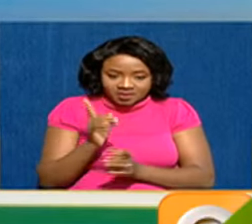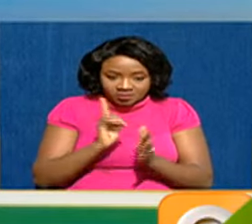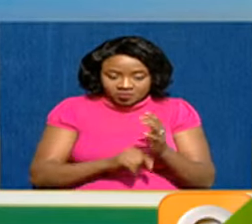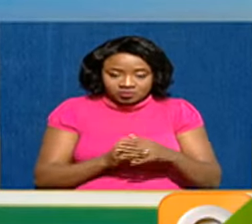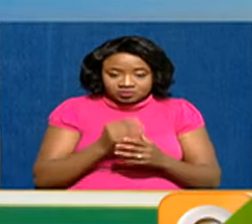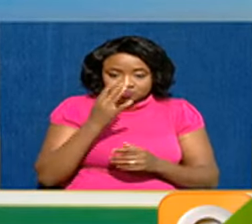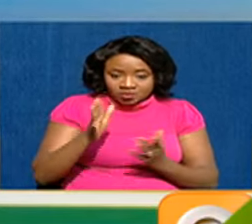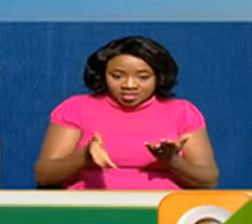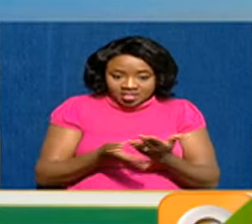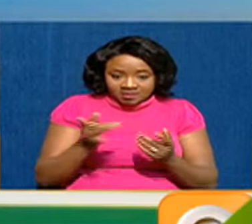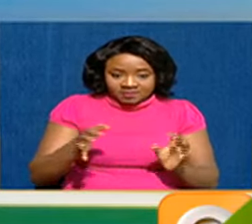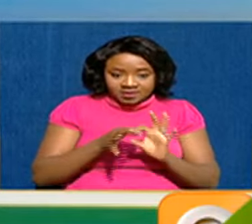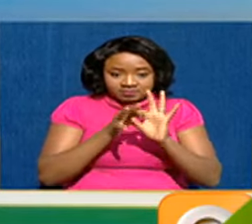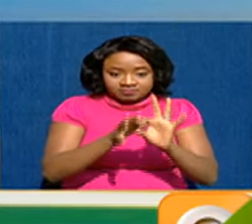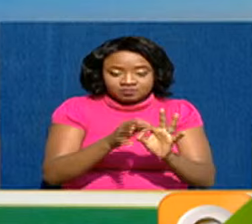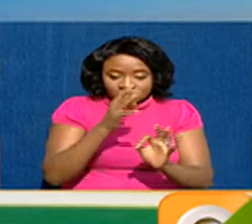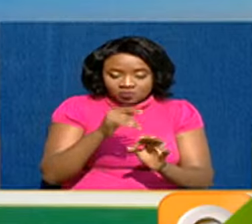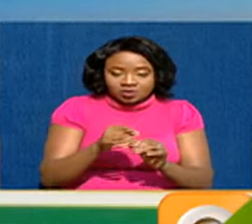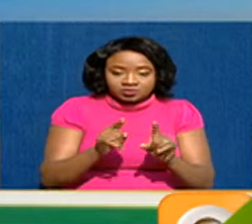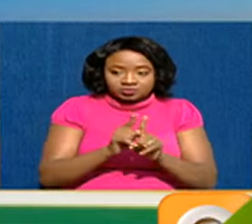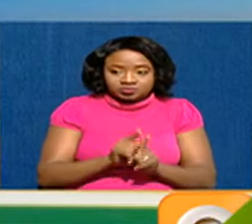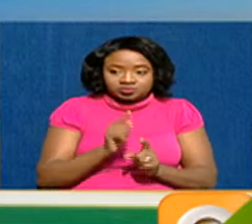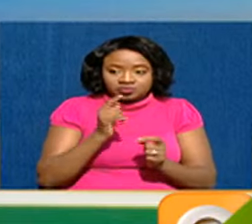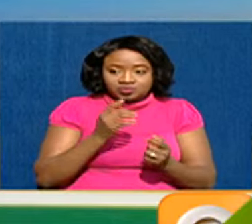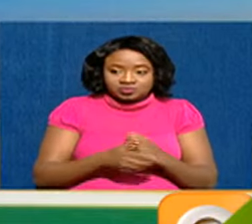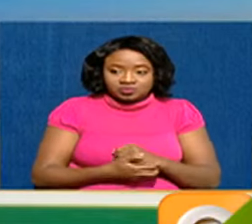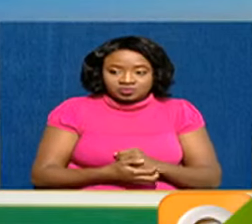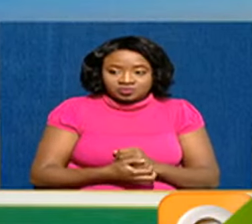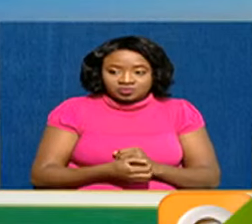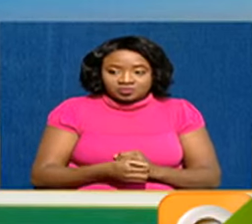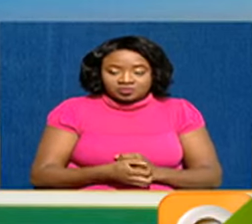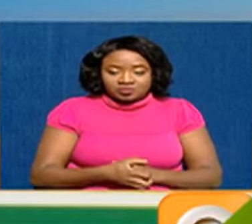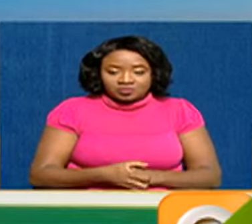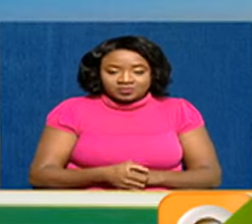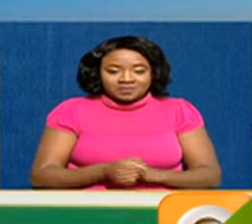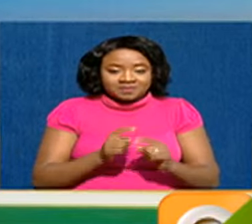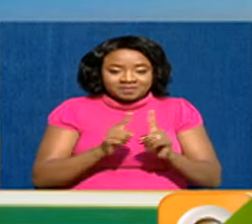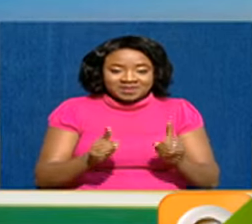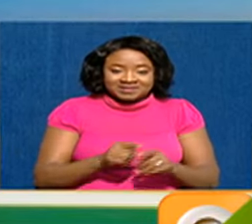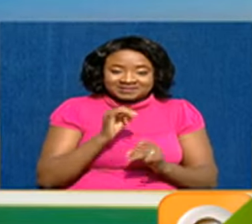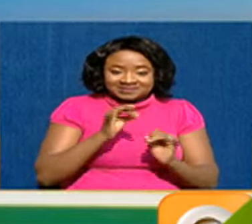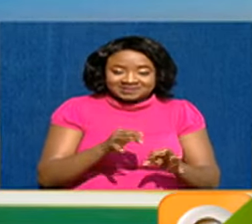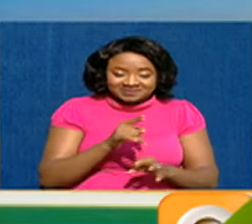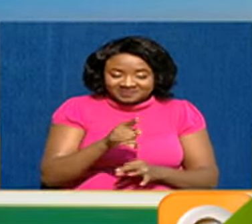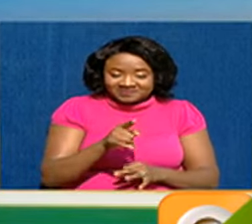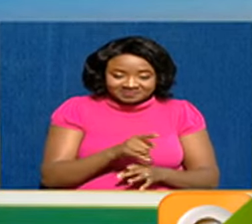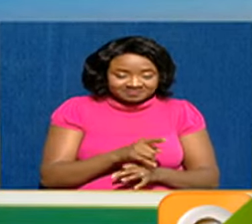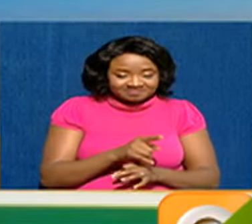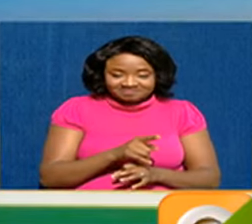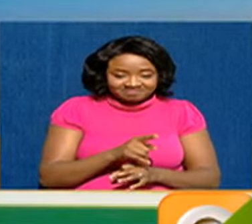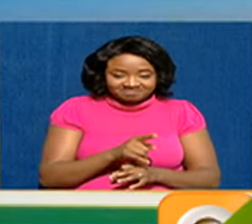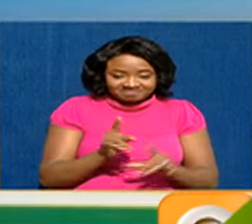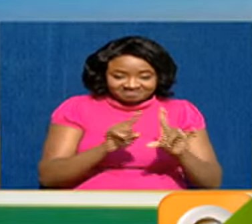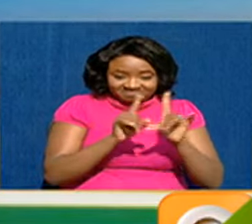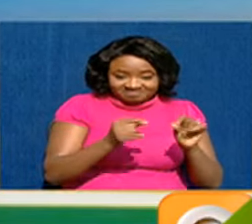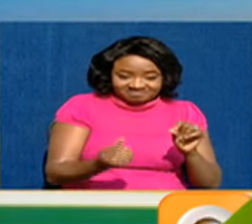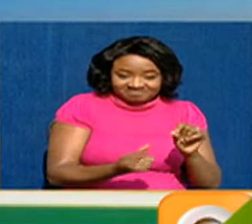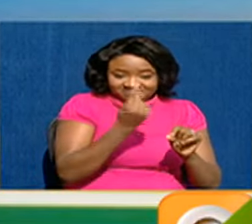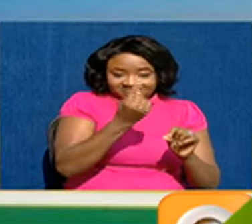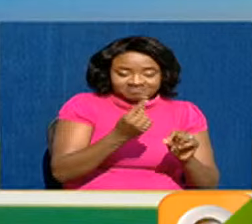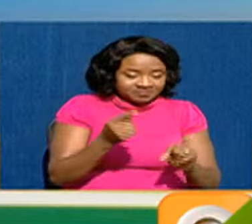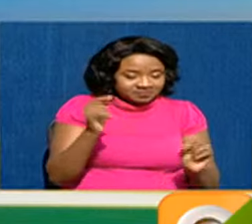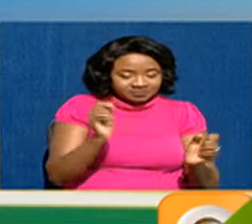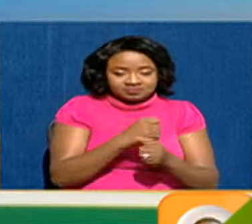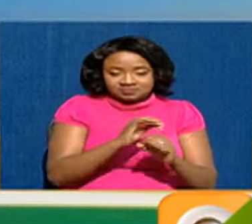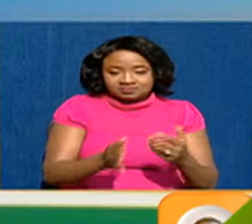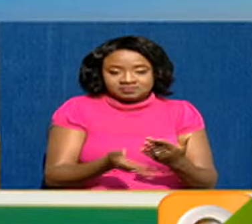be a possibility of fraud. But beyond that, you can't really transact if you are just going using